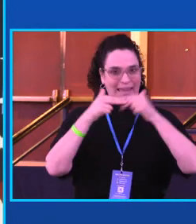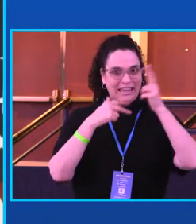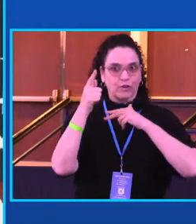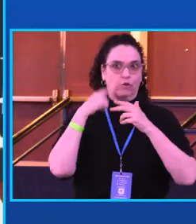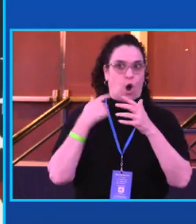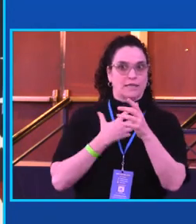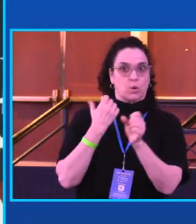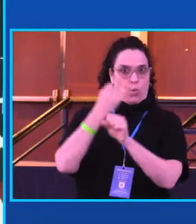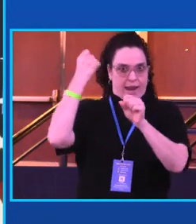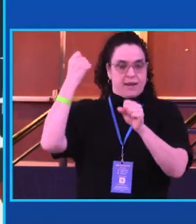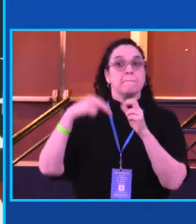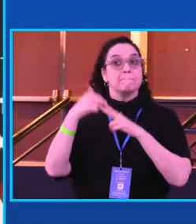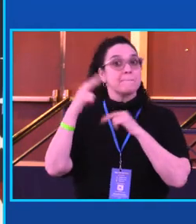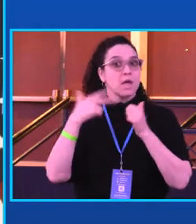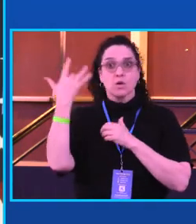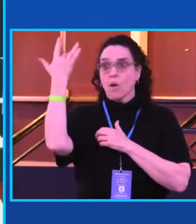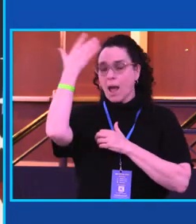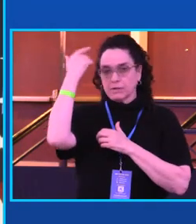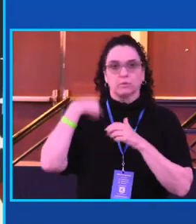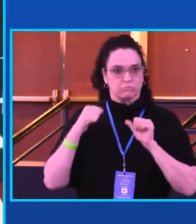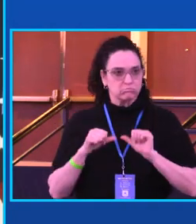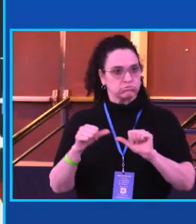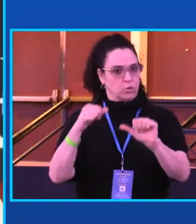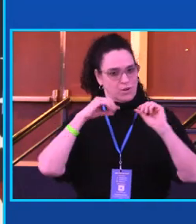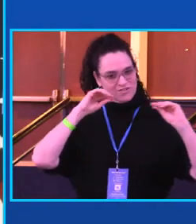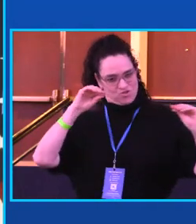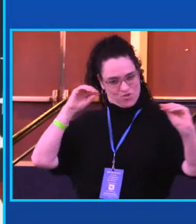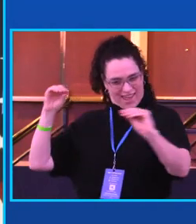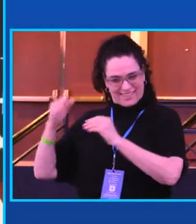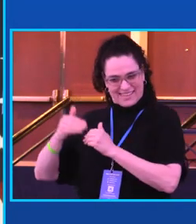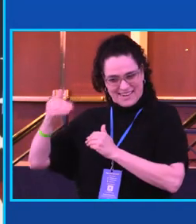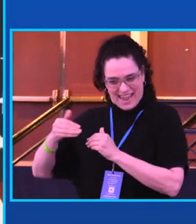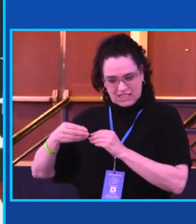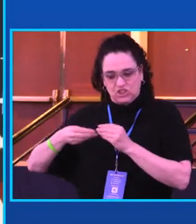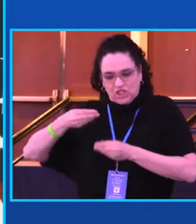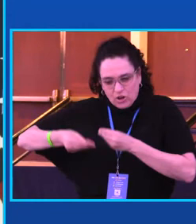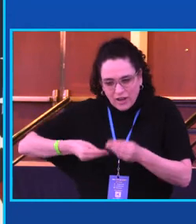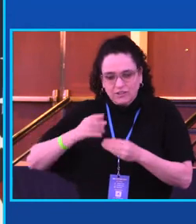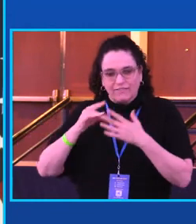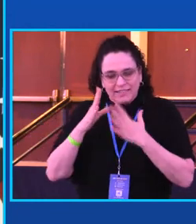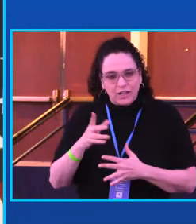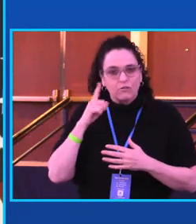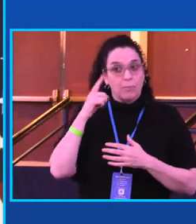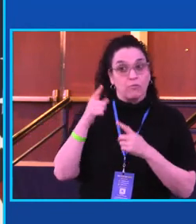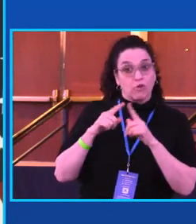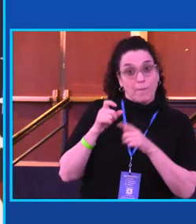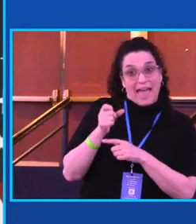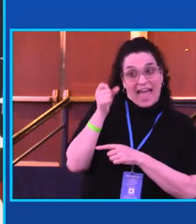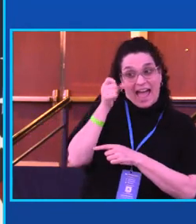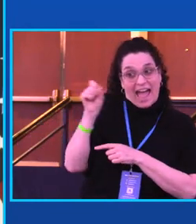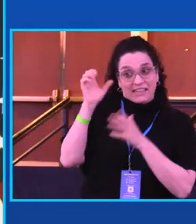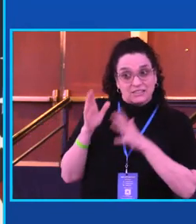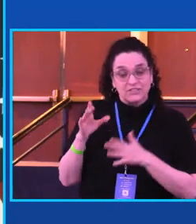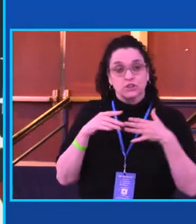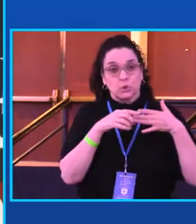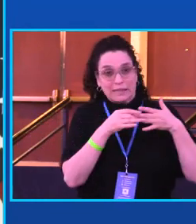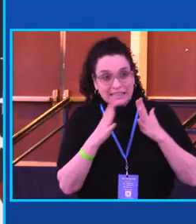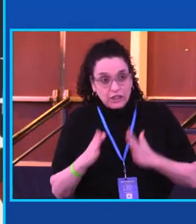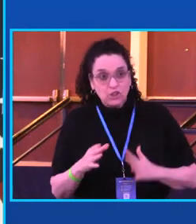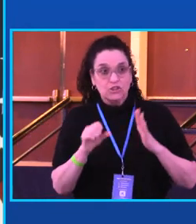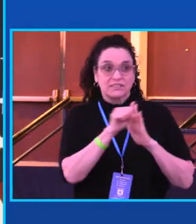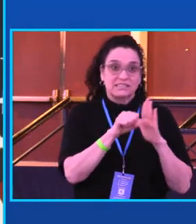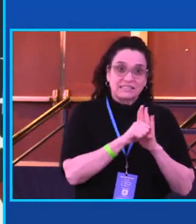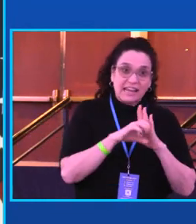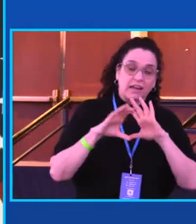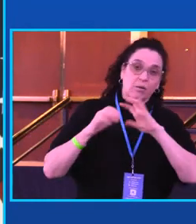last. We're training the next generation of leaders, from activists to candidates to staffers and state party chairs